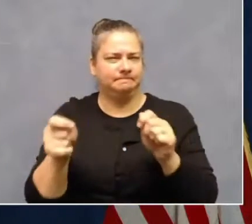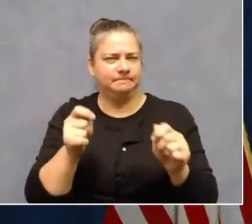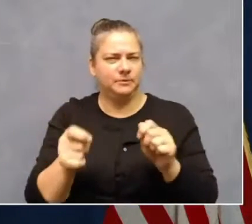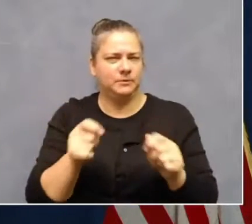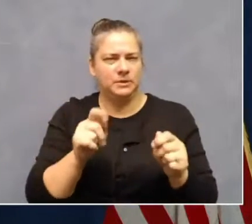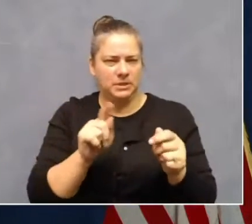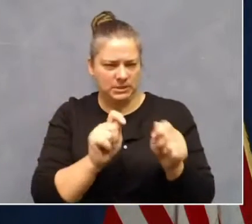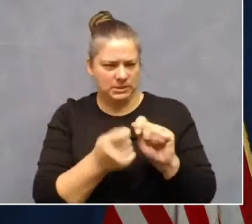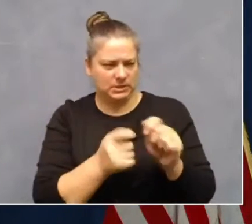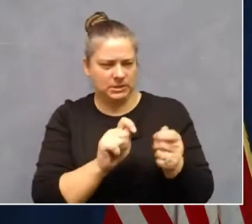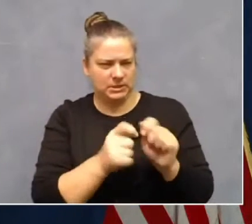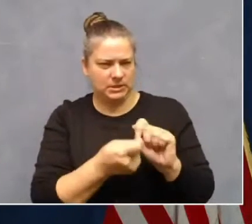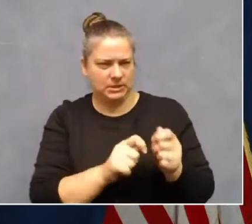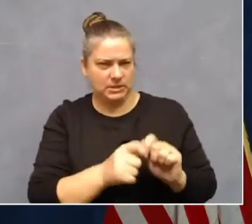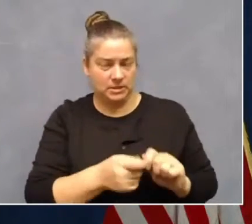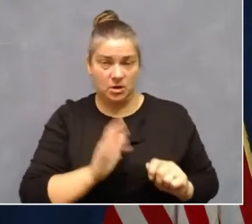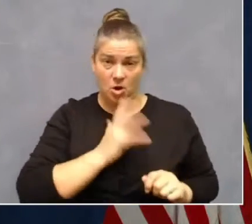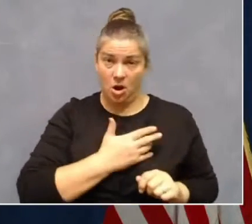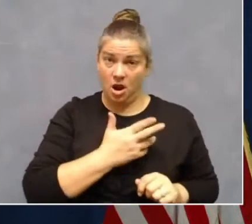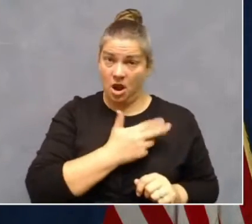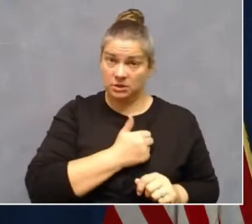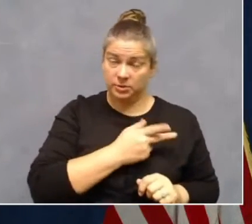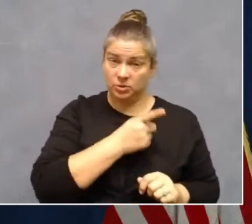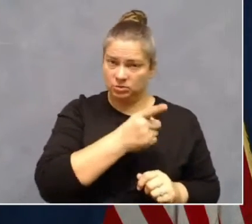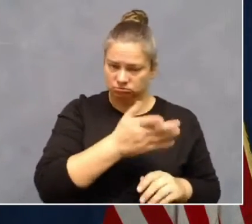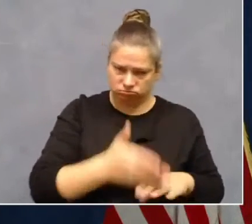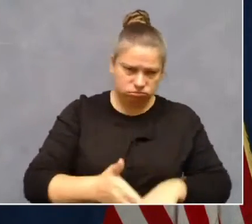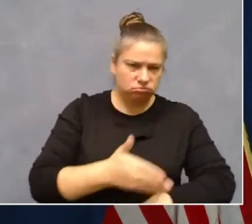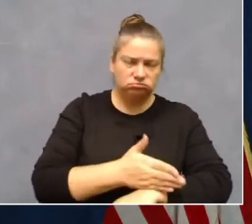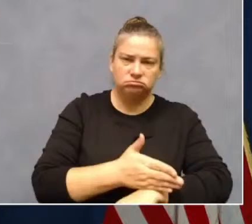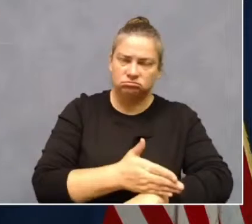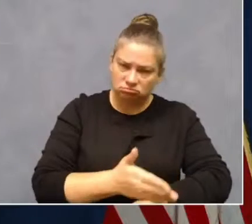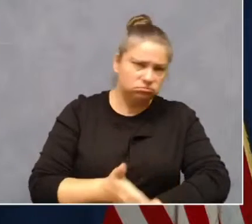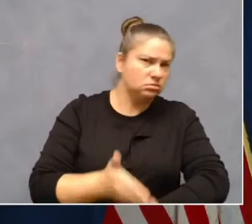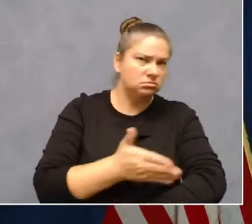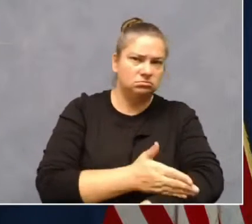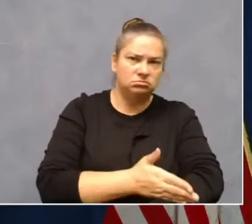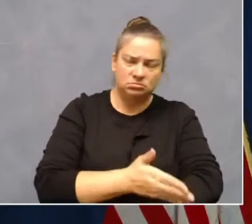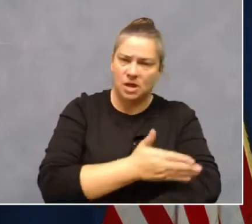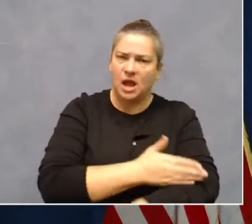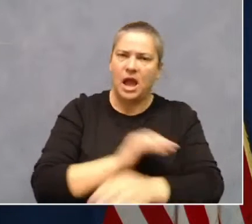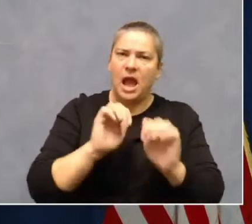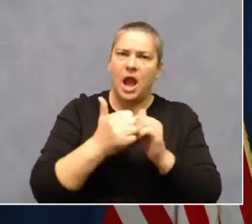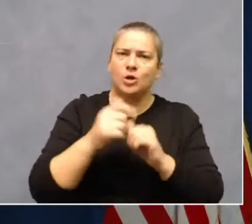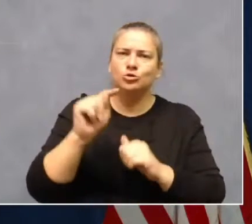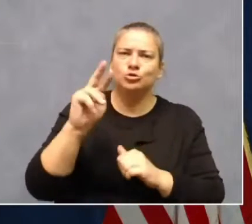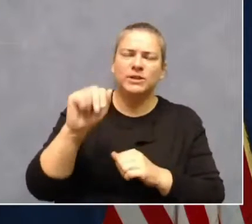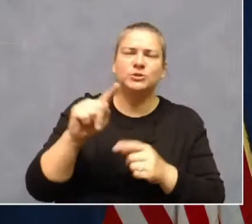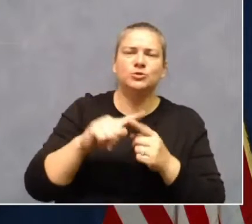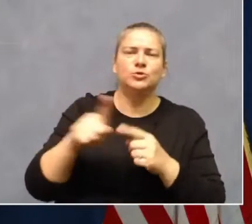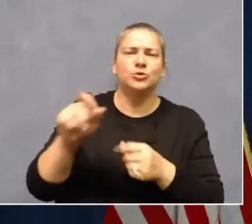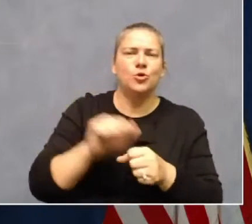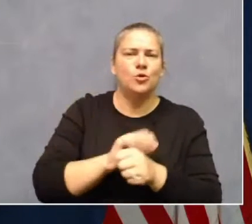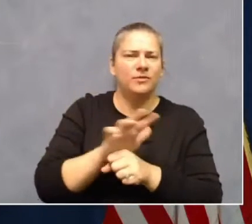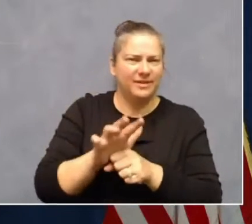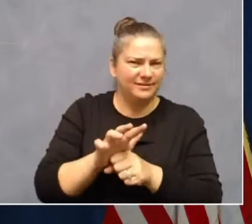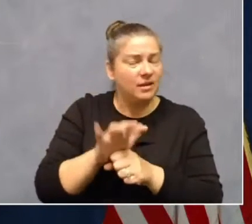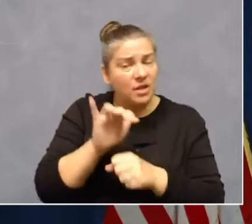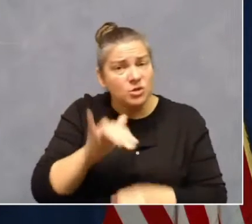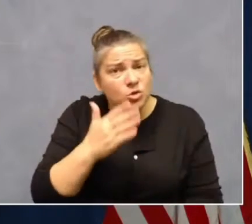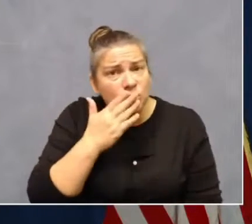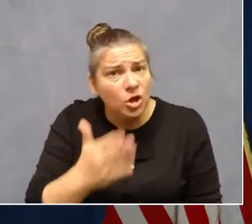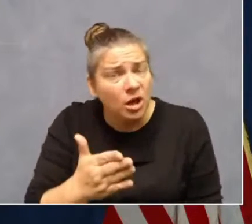hospitals become better and better at treating COVID-19. That's a really good thing. It means that they